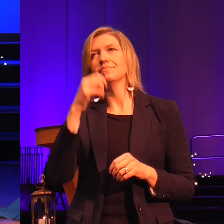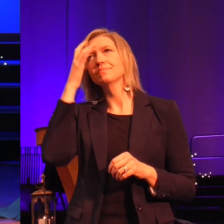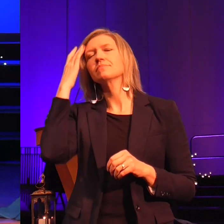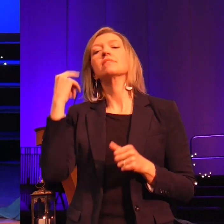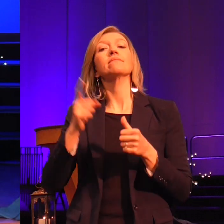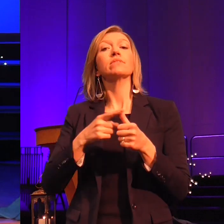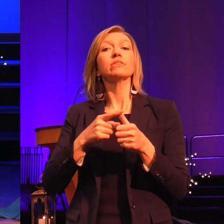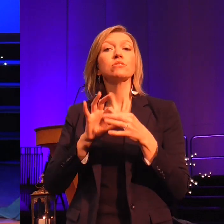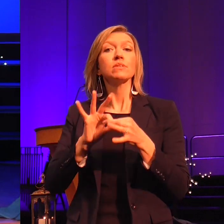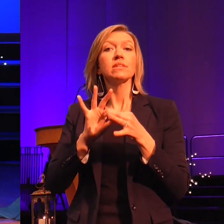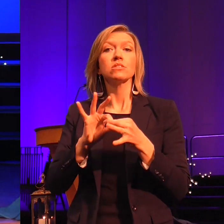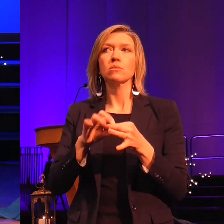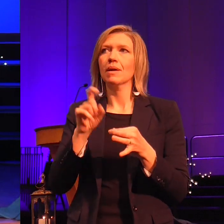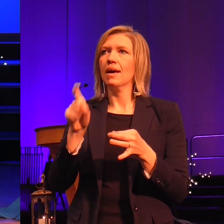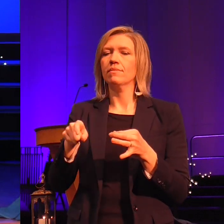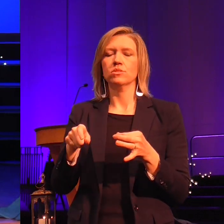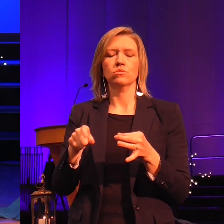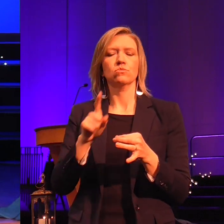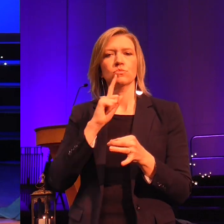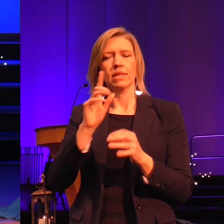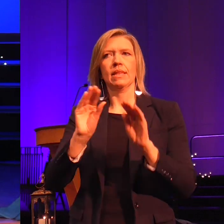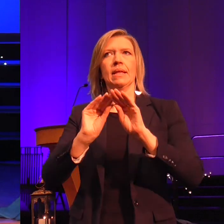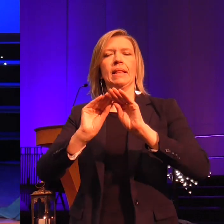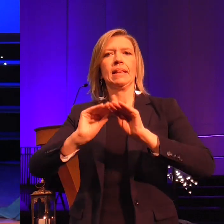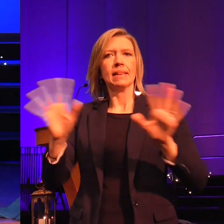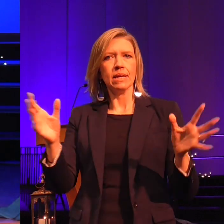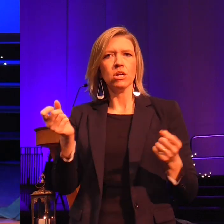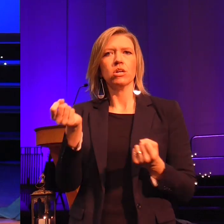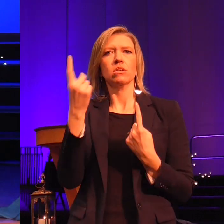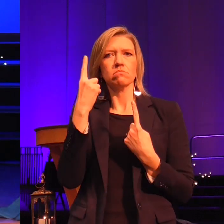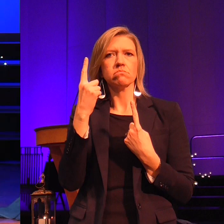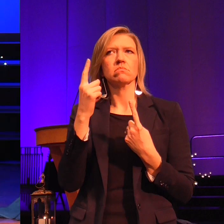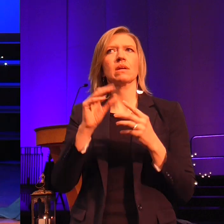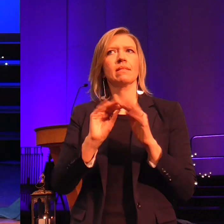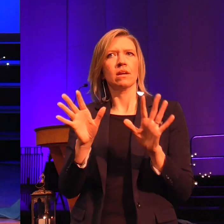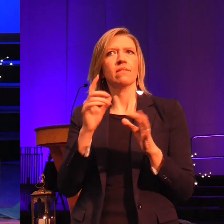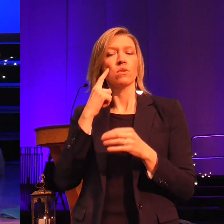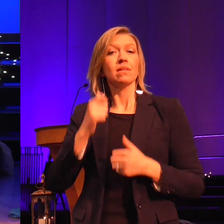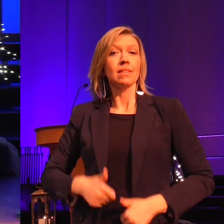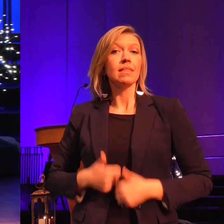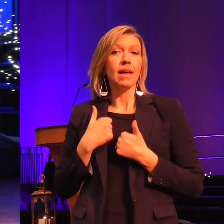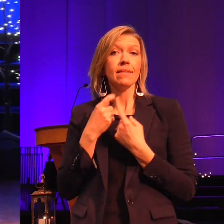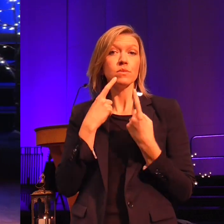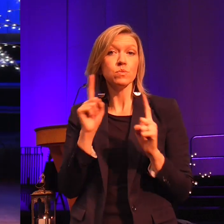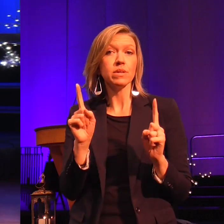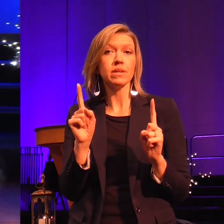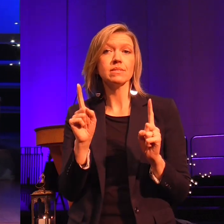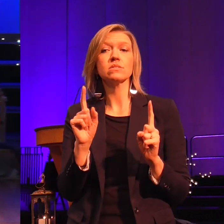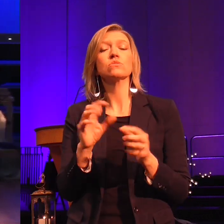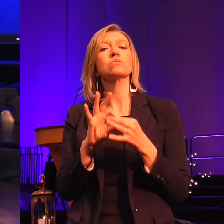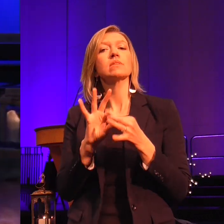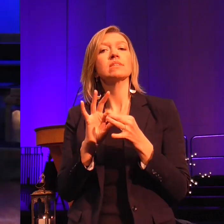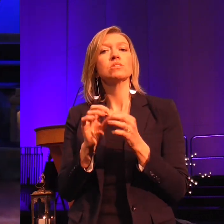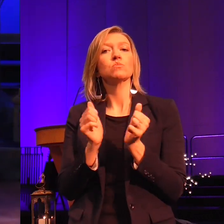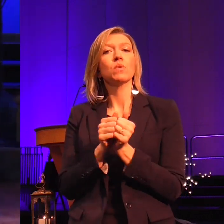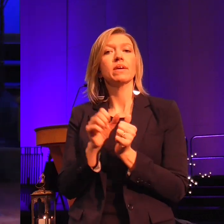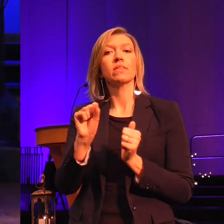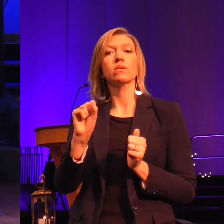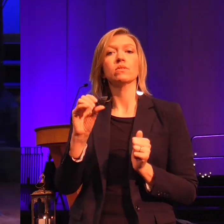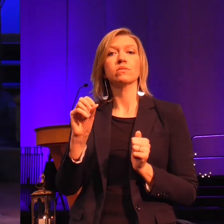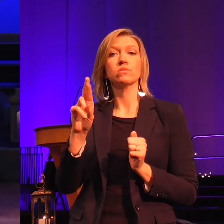relationship that we have to get really clear about in order for life to work is our relationship with our source,